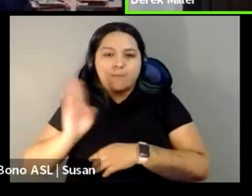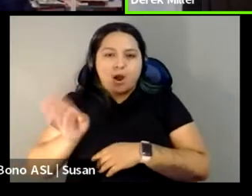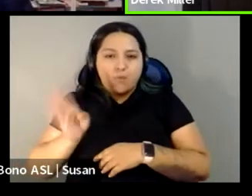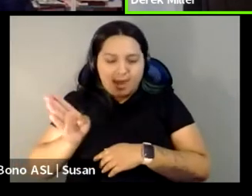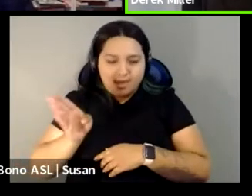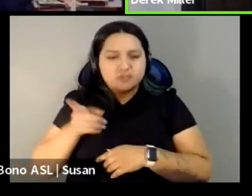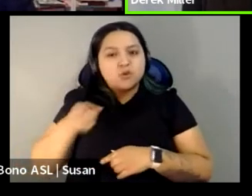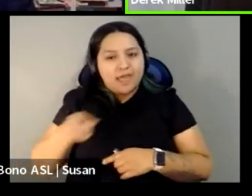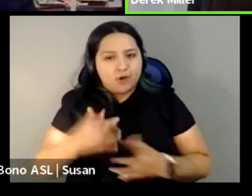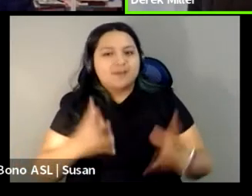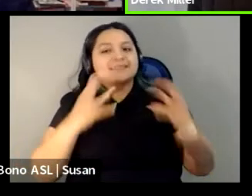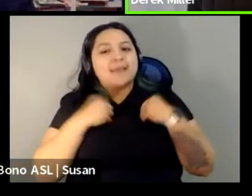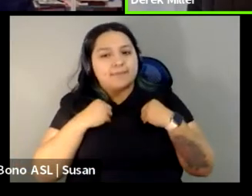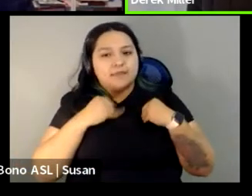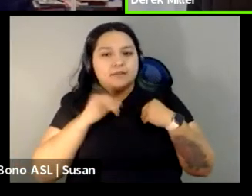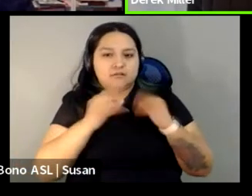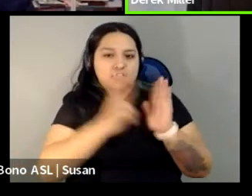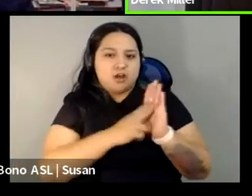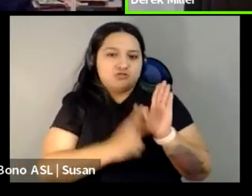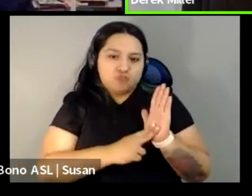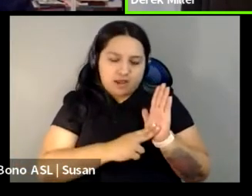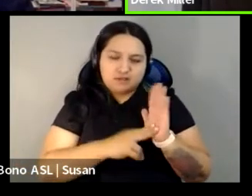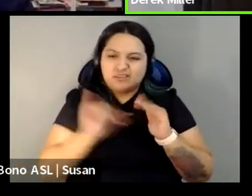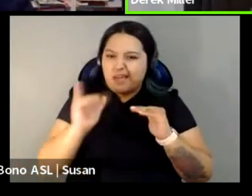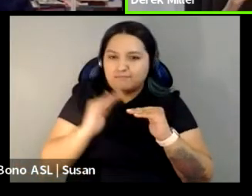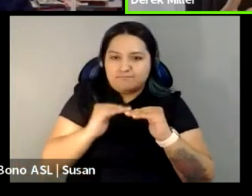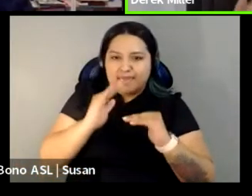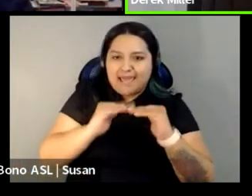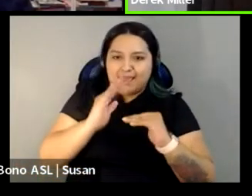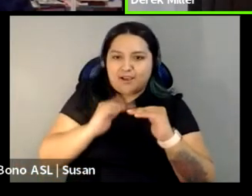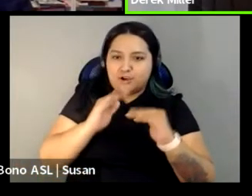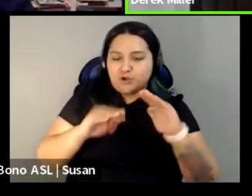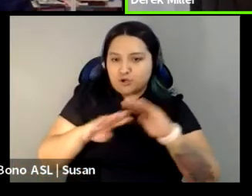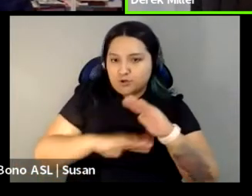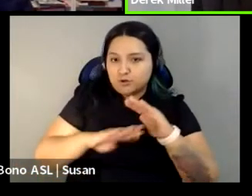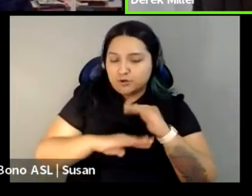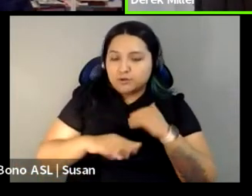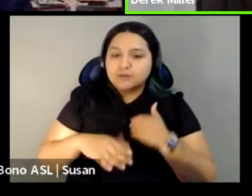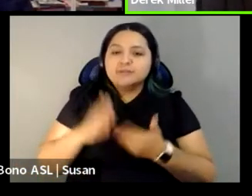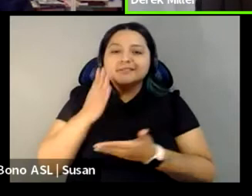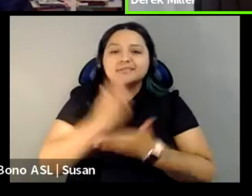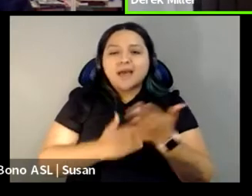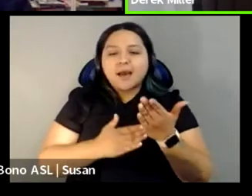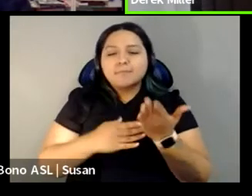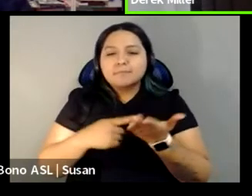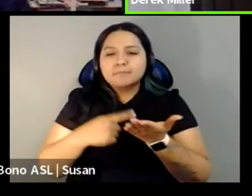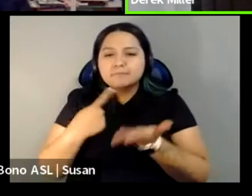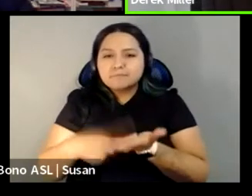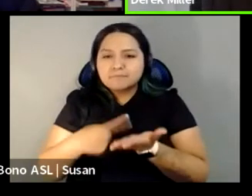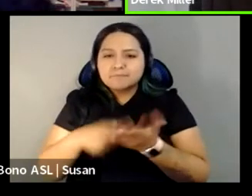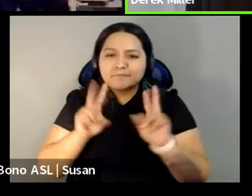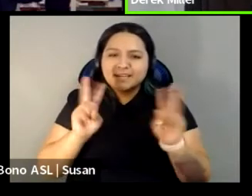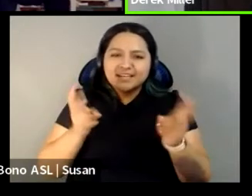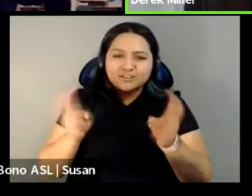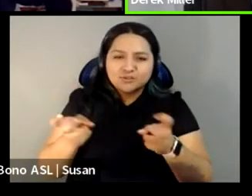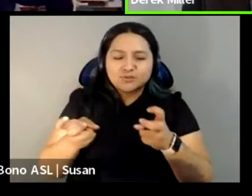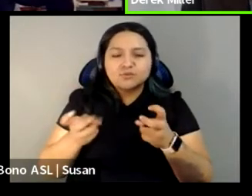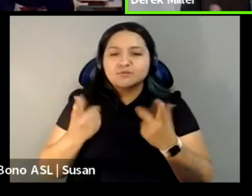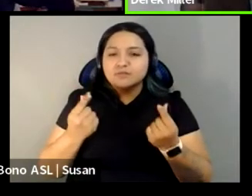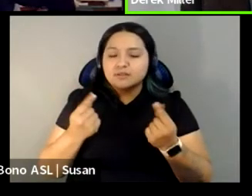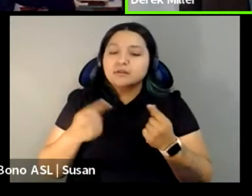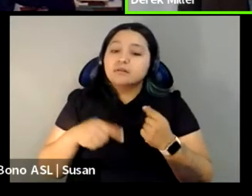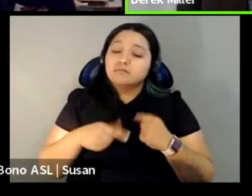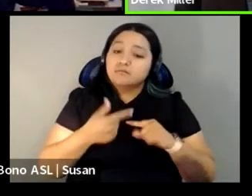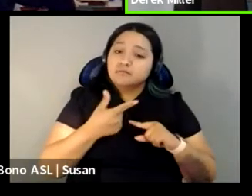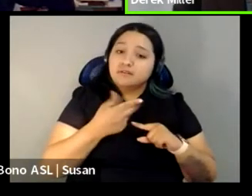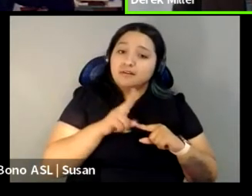bare minimum. Some of the issues that immediately come up in the establishment of the minimum basic agreement are whether or not first the guild is